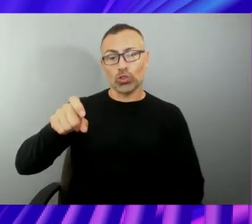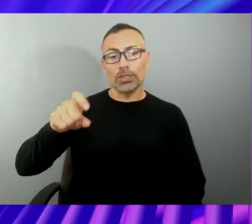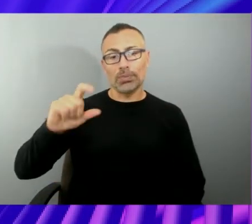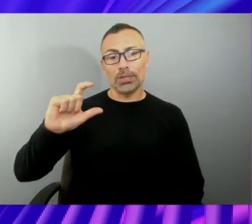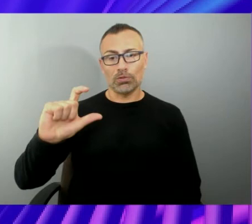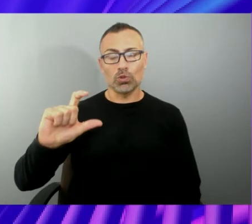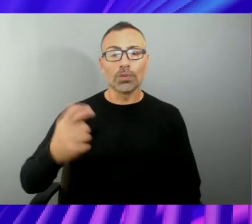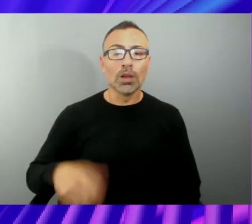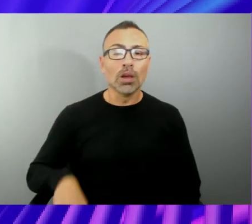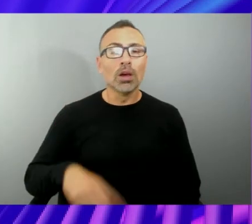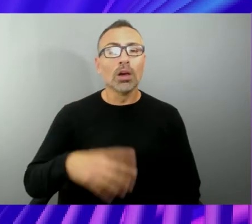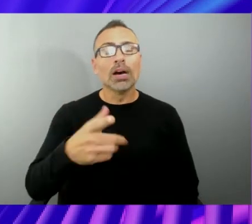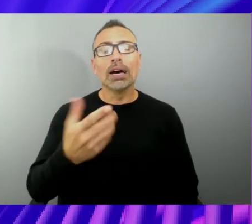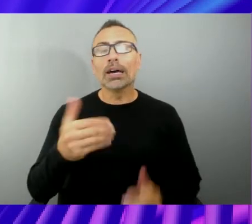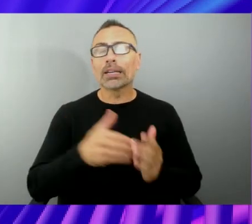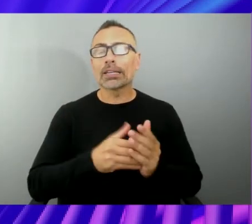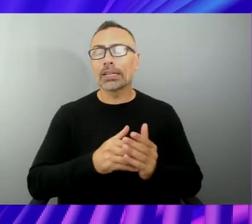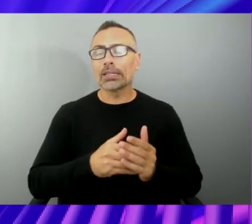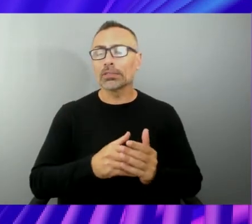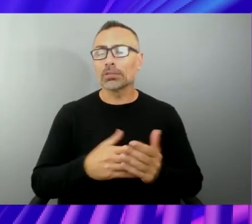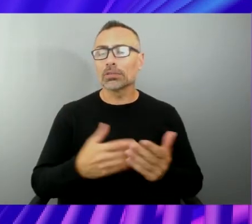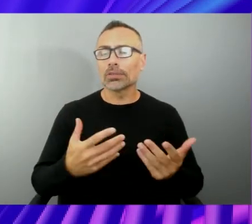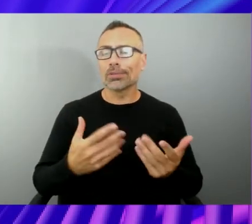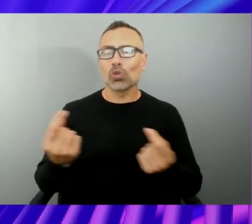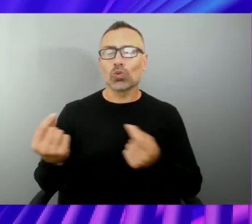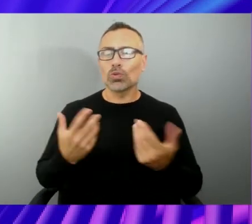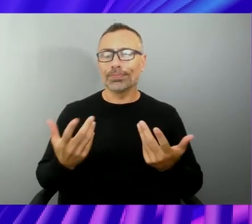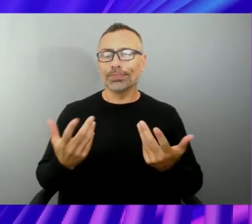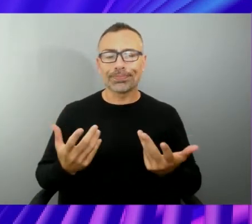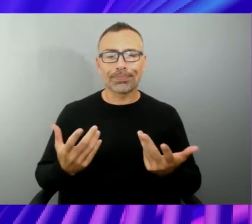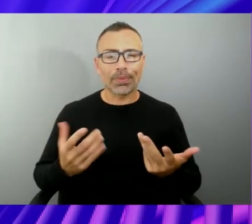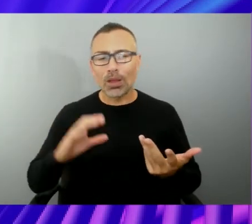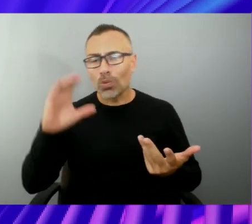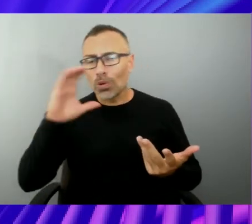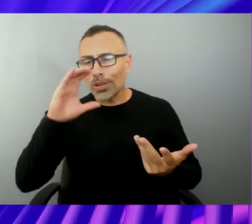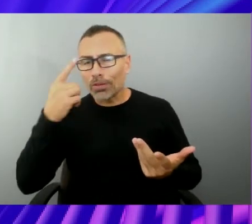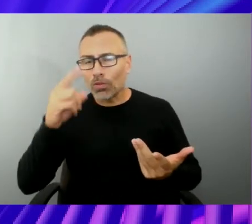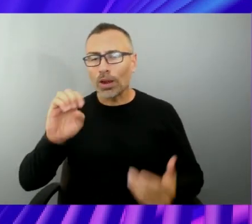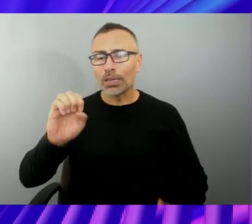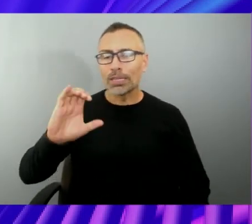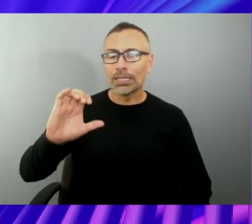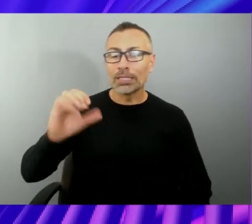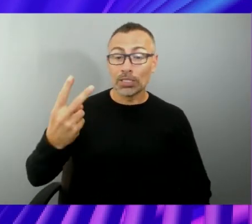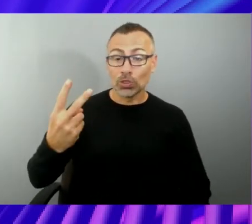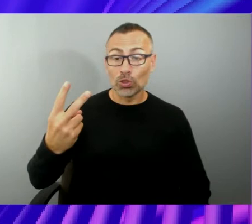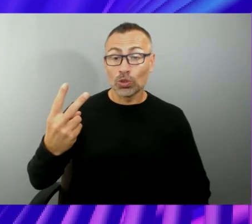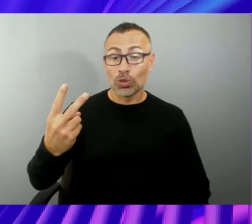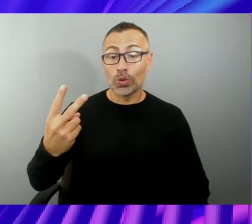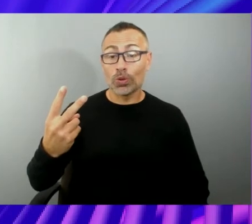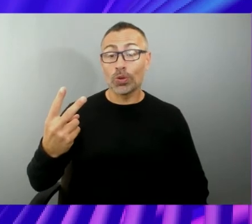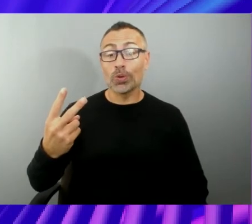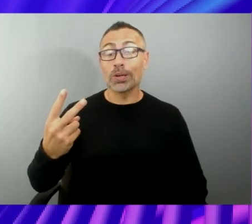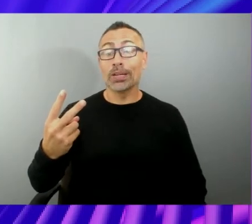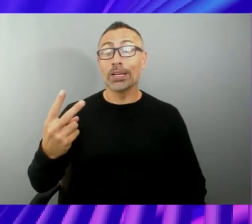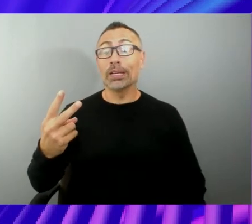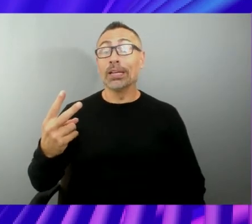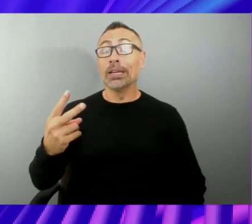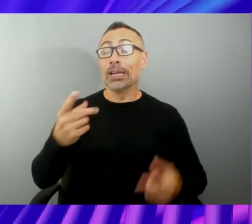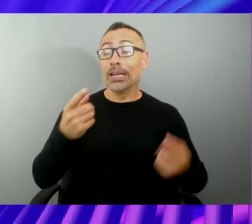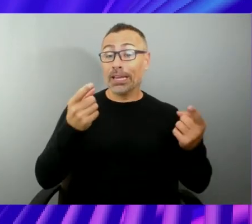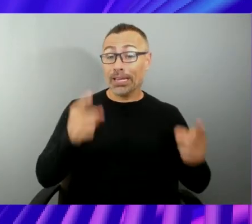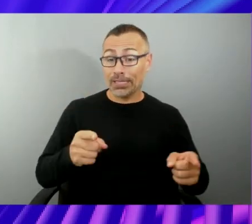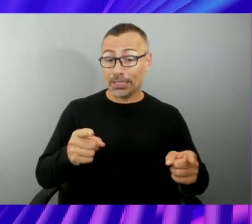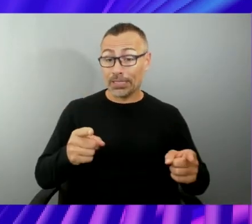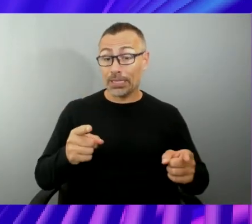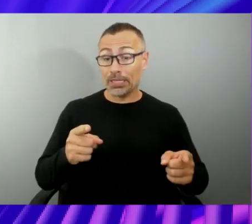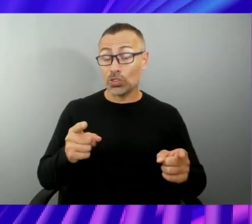for where an EC2 instance credential was used to log into the console. Right, from